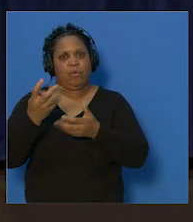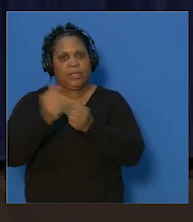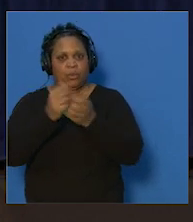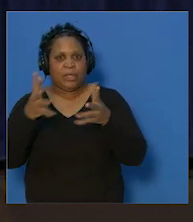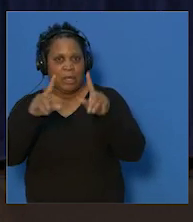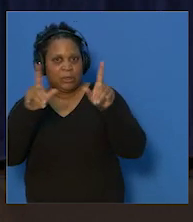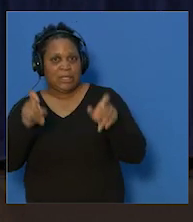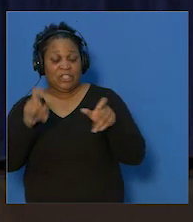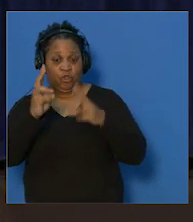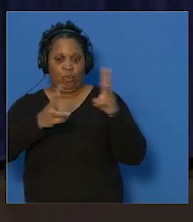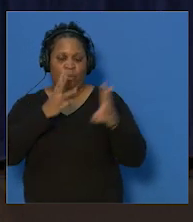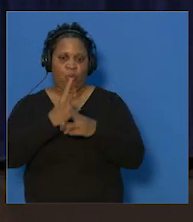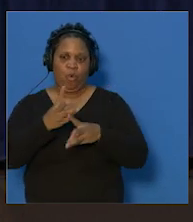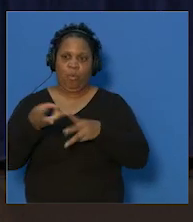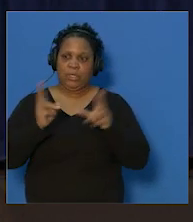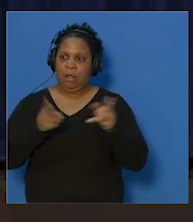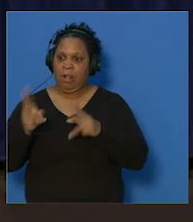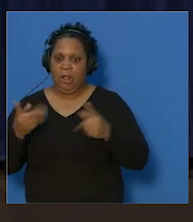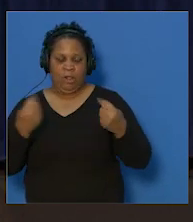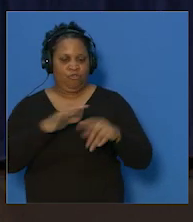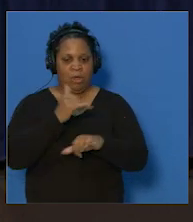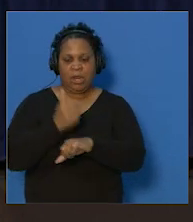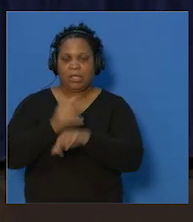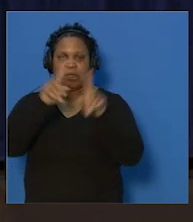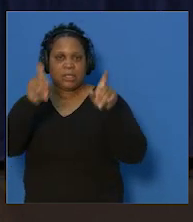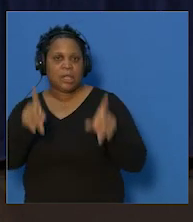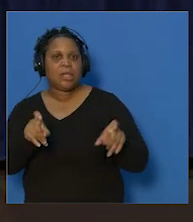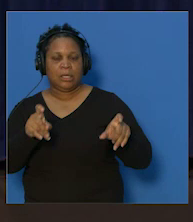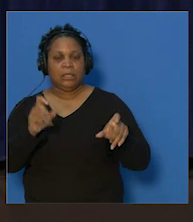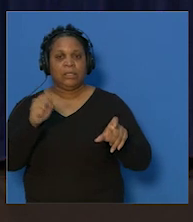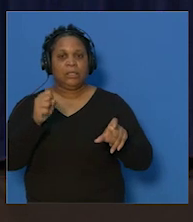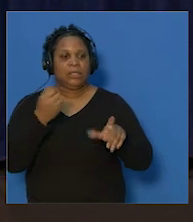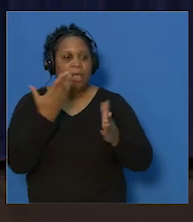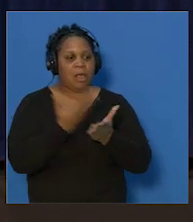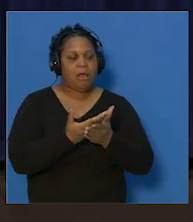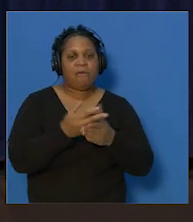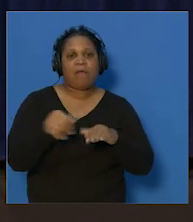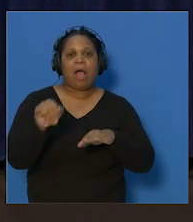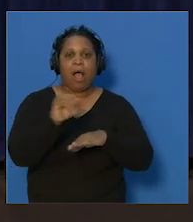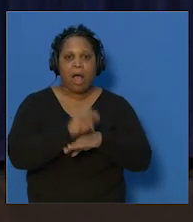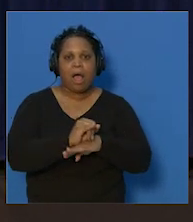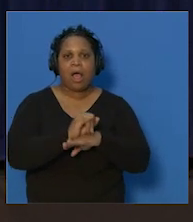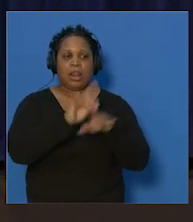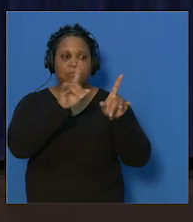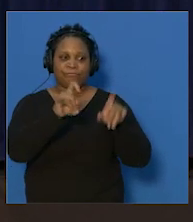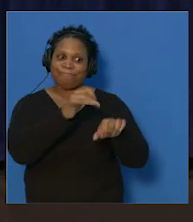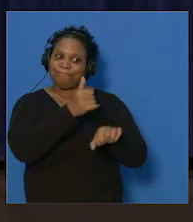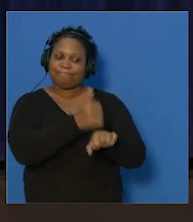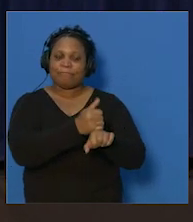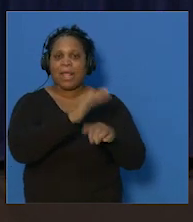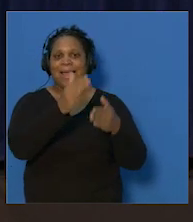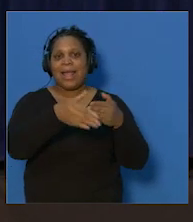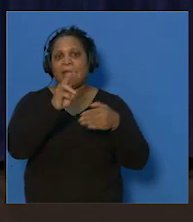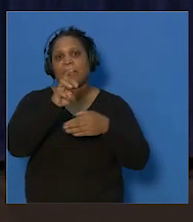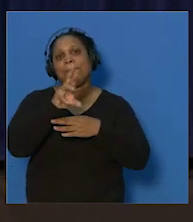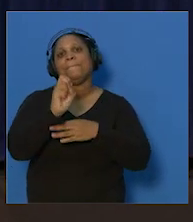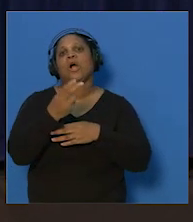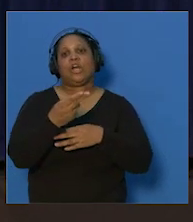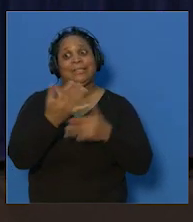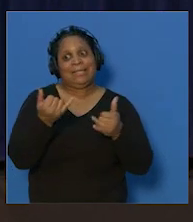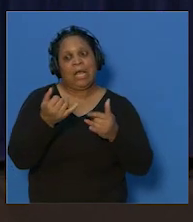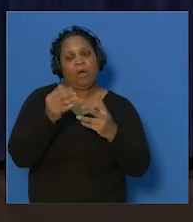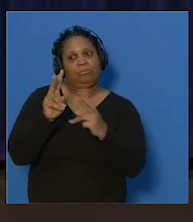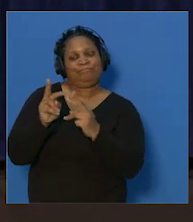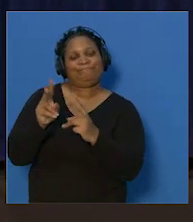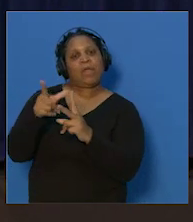world was scrambling to try to get testing in place. We were able to get on-island testing in place towards the end of March, and now we have a second option